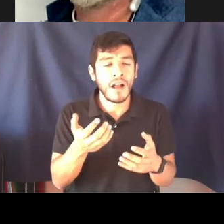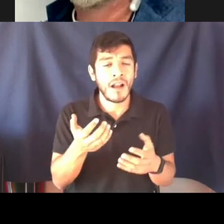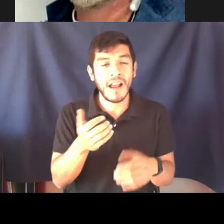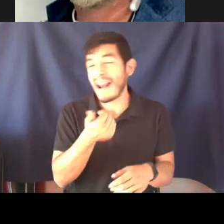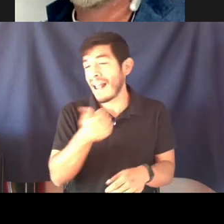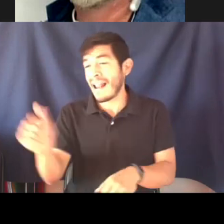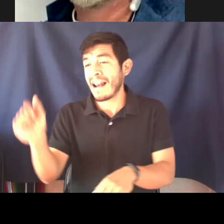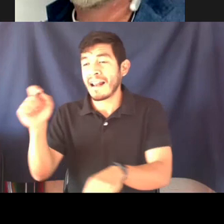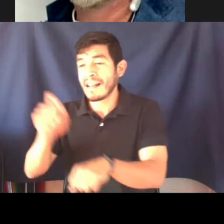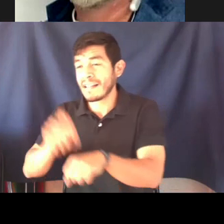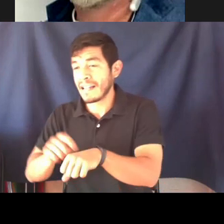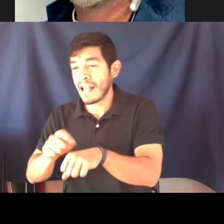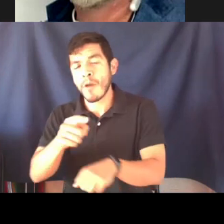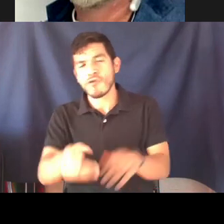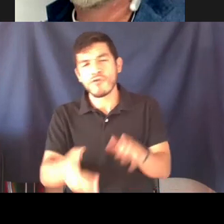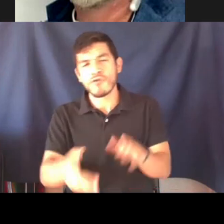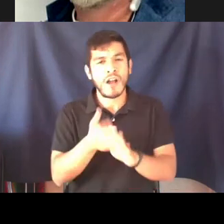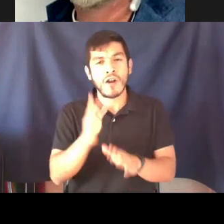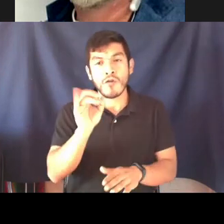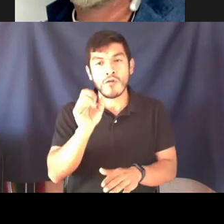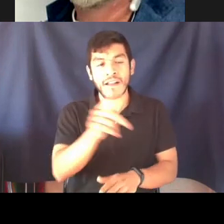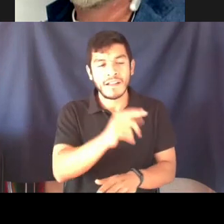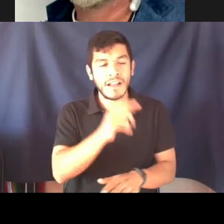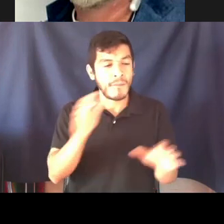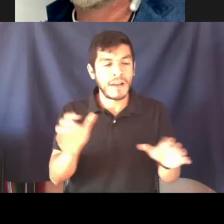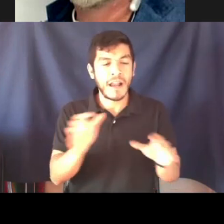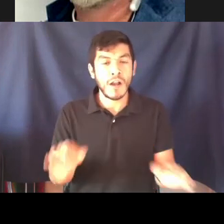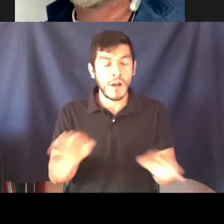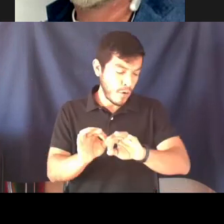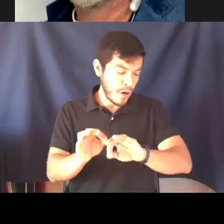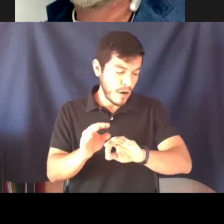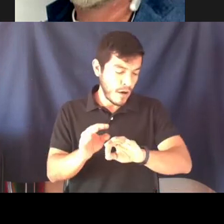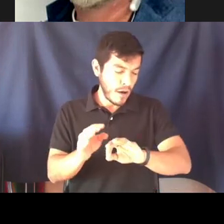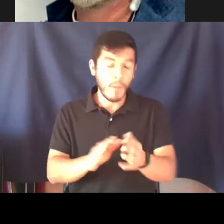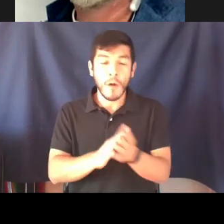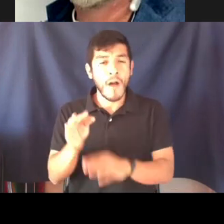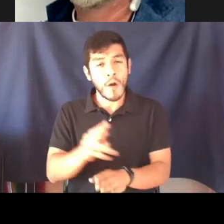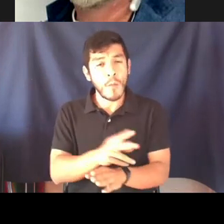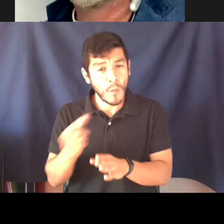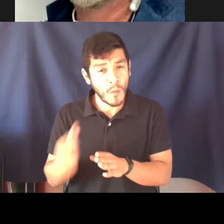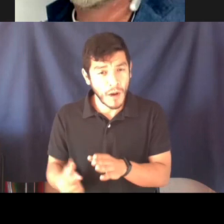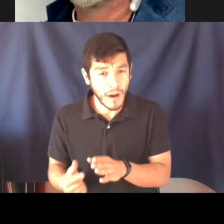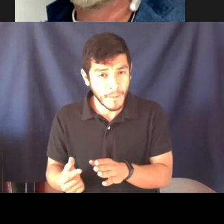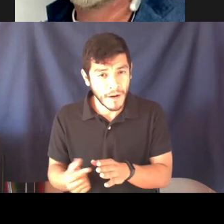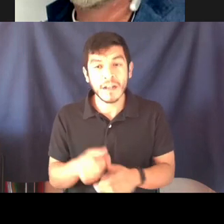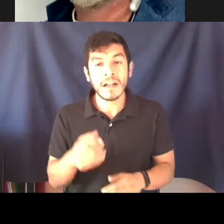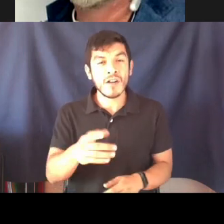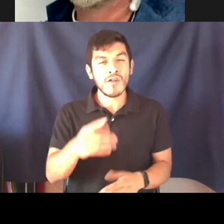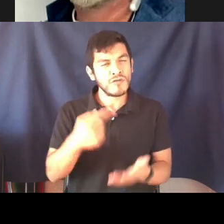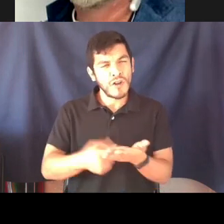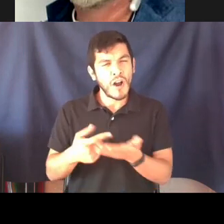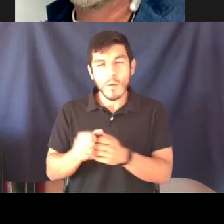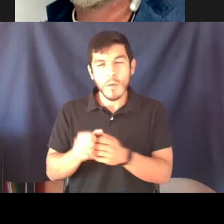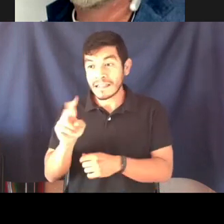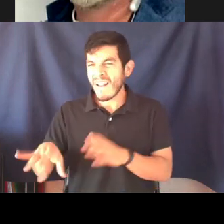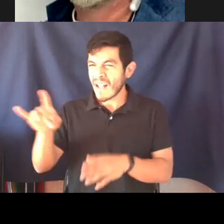doing important components of the program. And so in talking with Steve, it sounds like you all have found a good balance of what